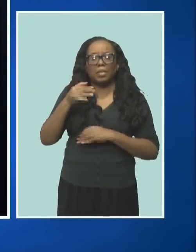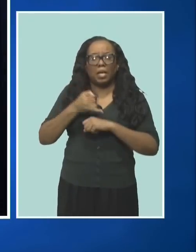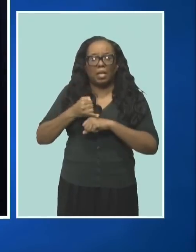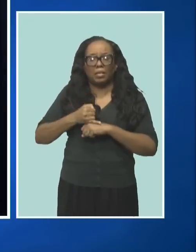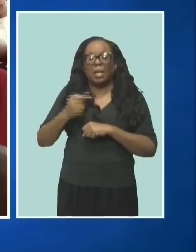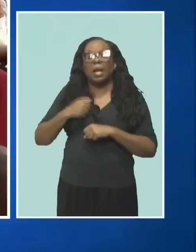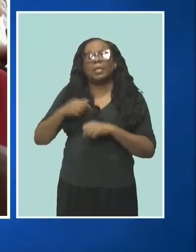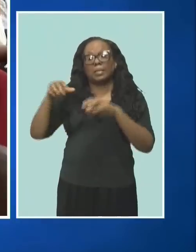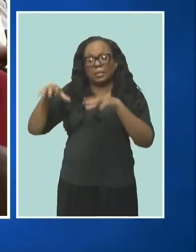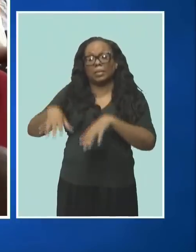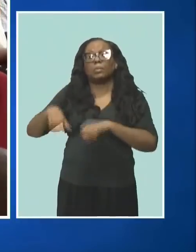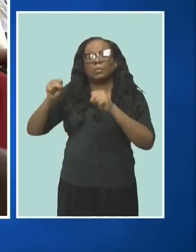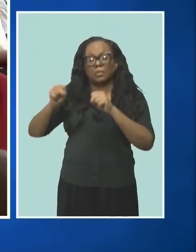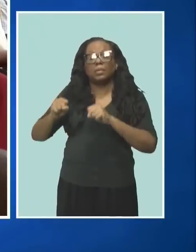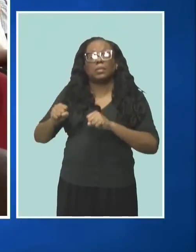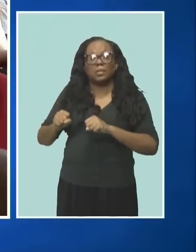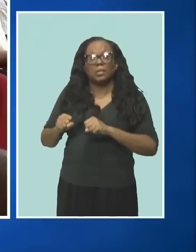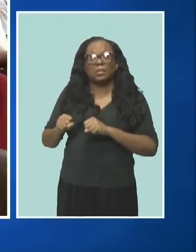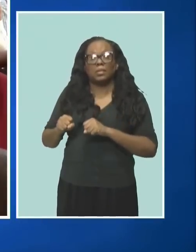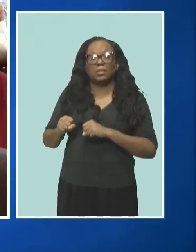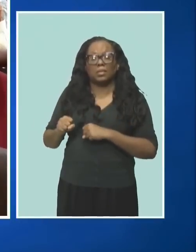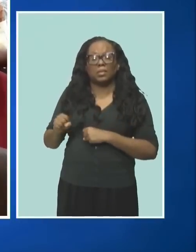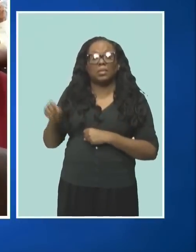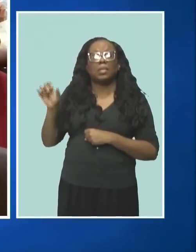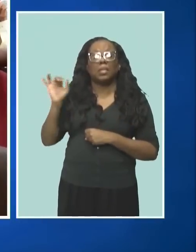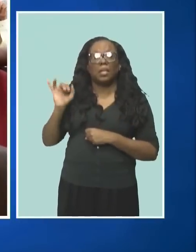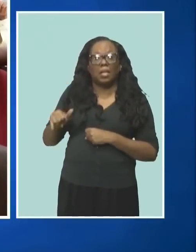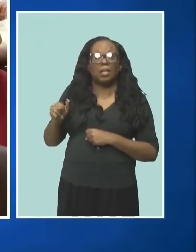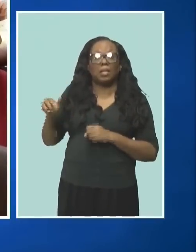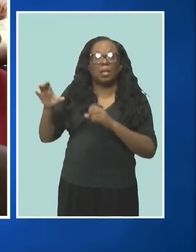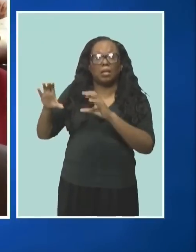commandant of that very fine organization,